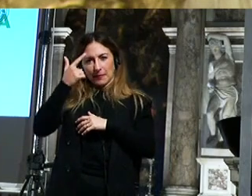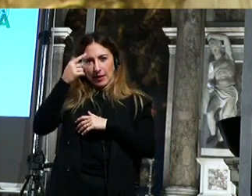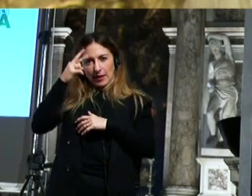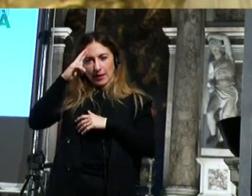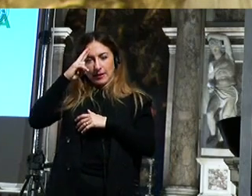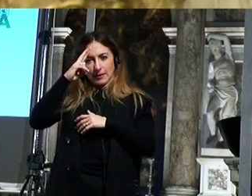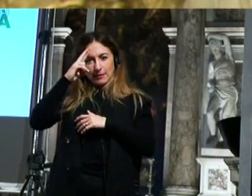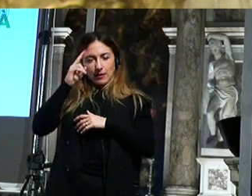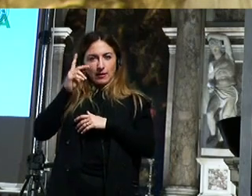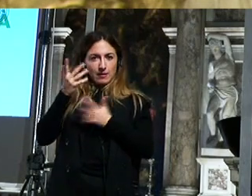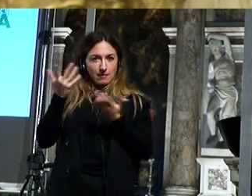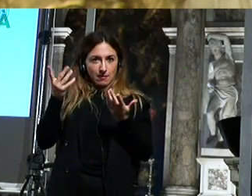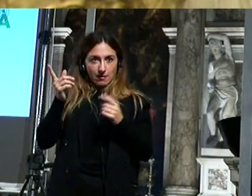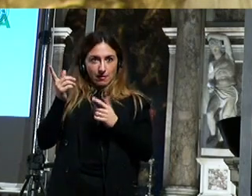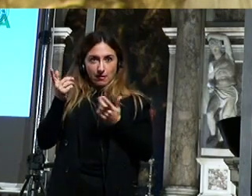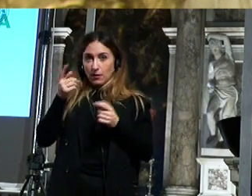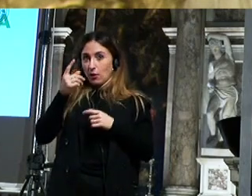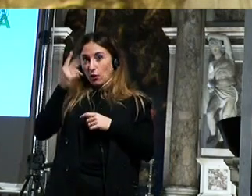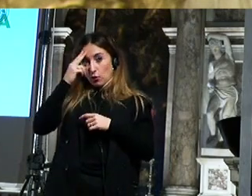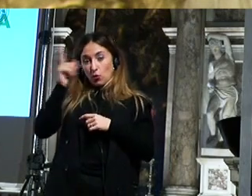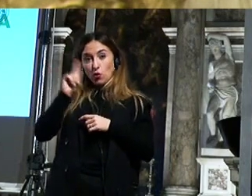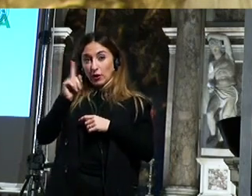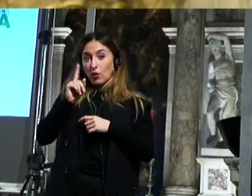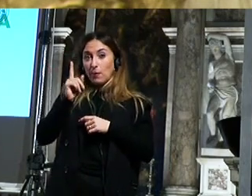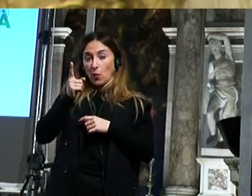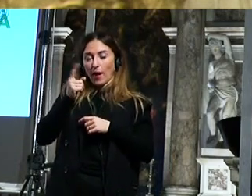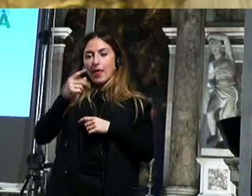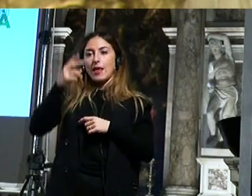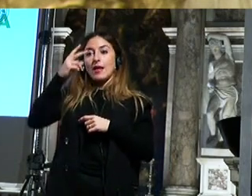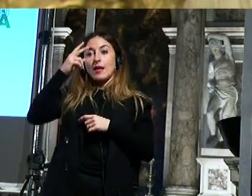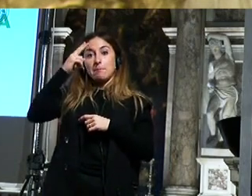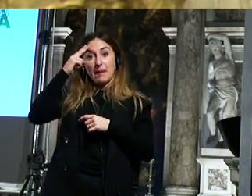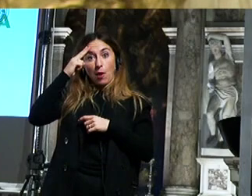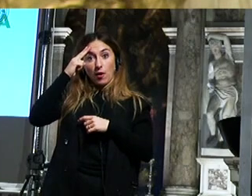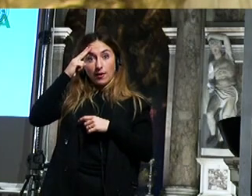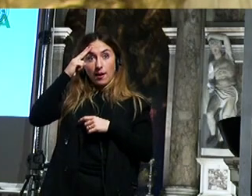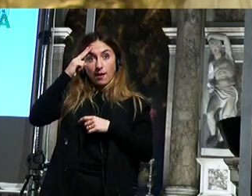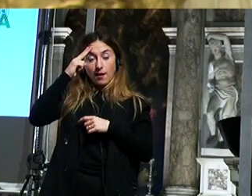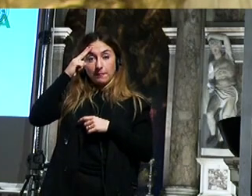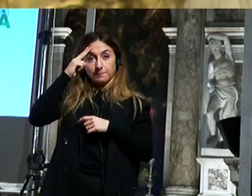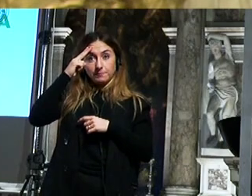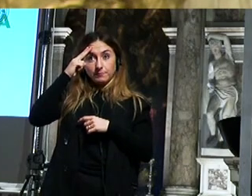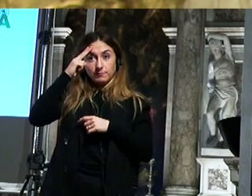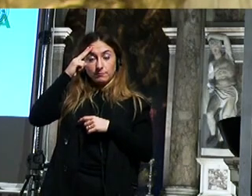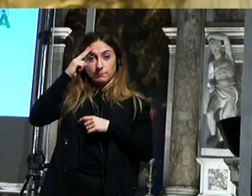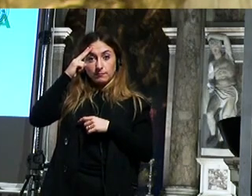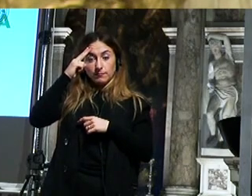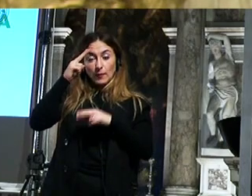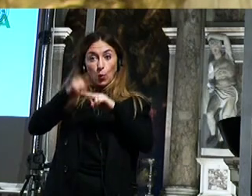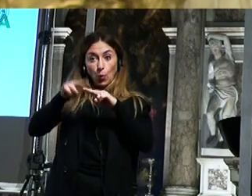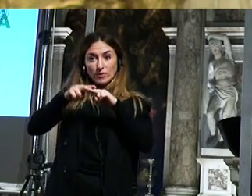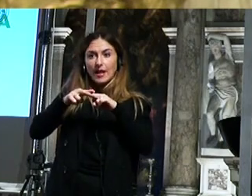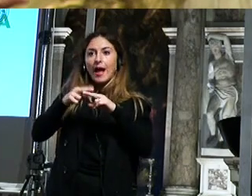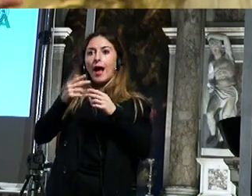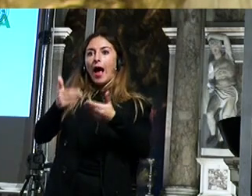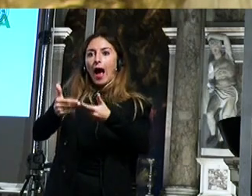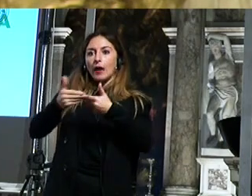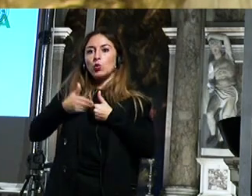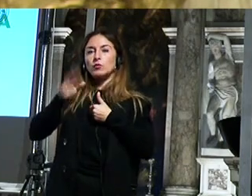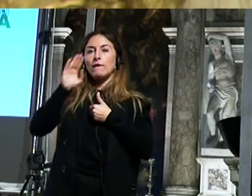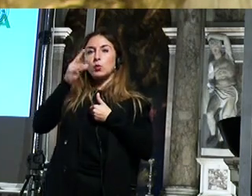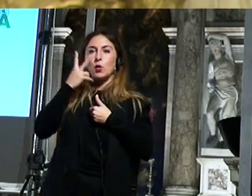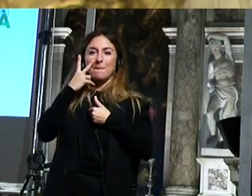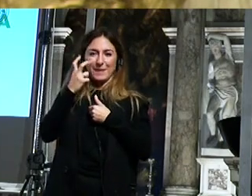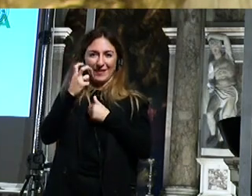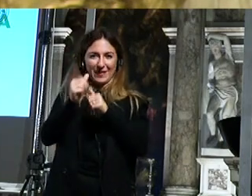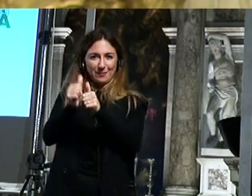memory, the real use of memory, is to predict the future. This is why we